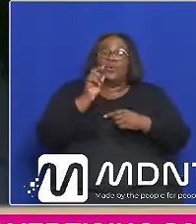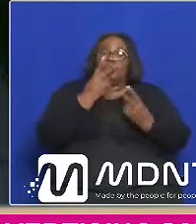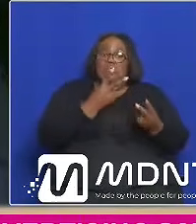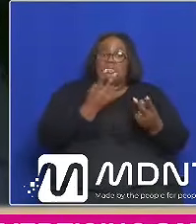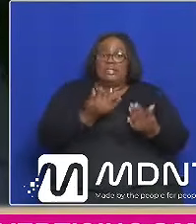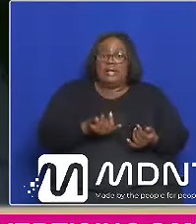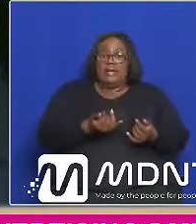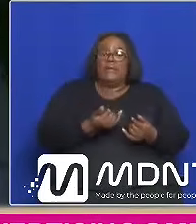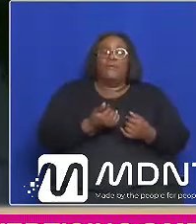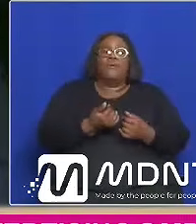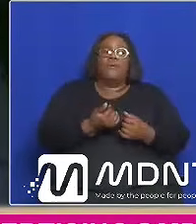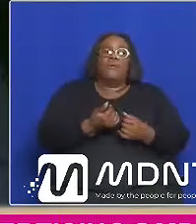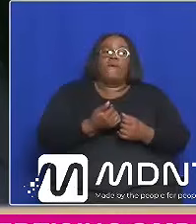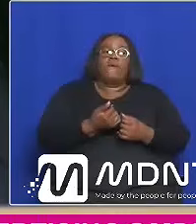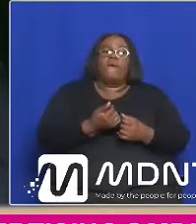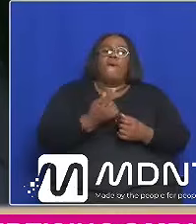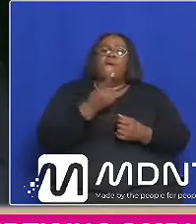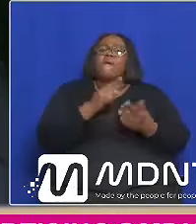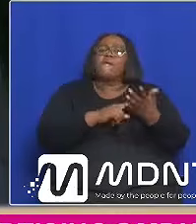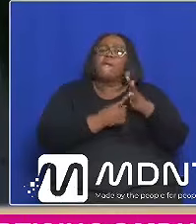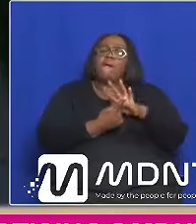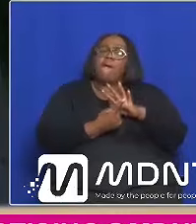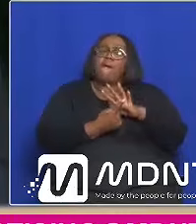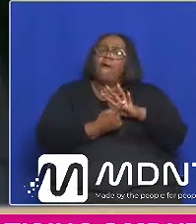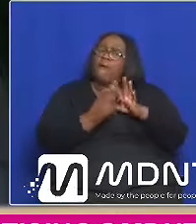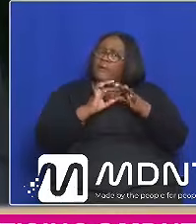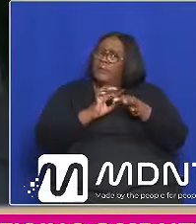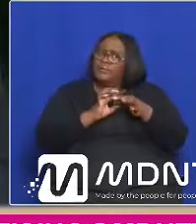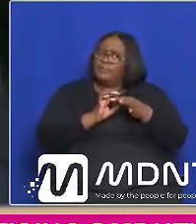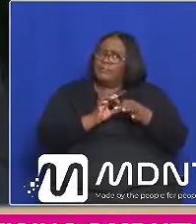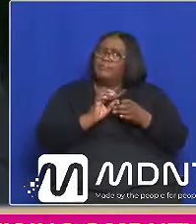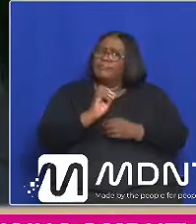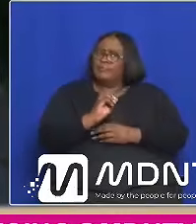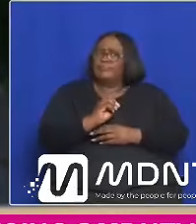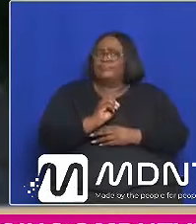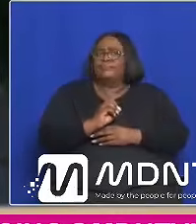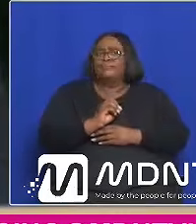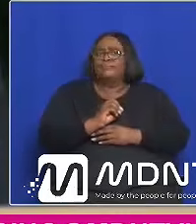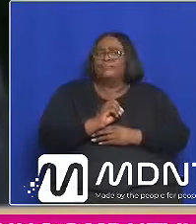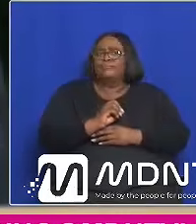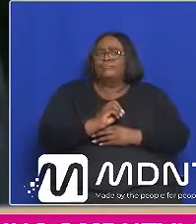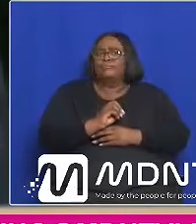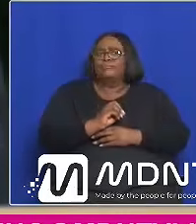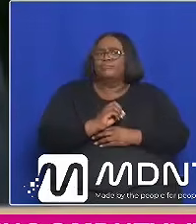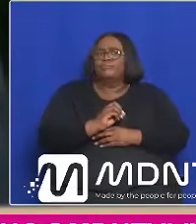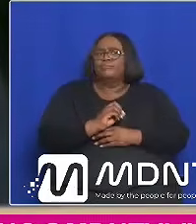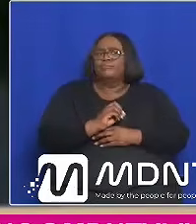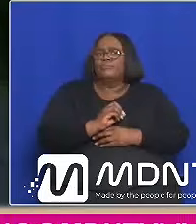or indicate a relationship which is more than just you being